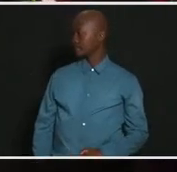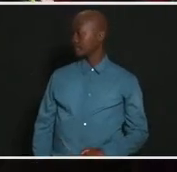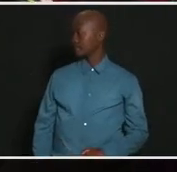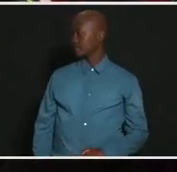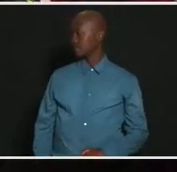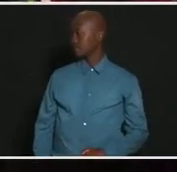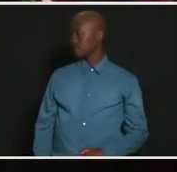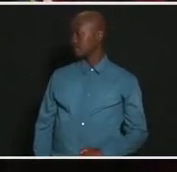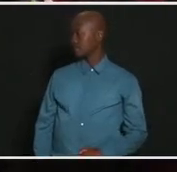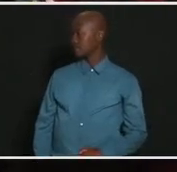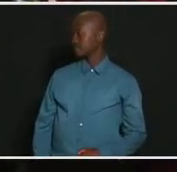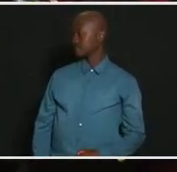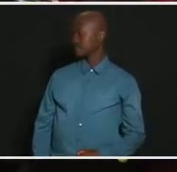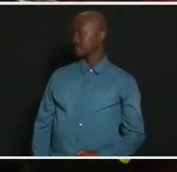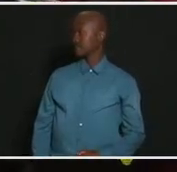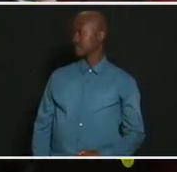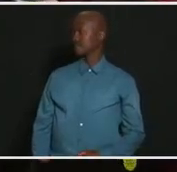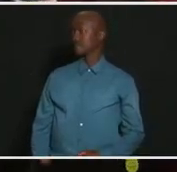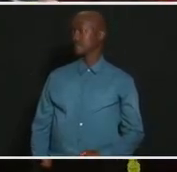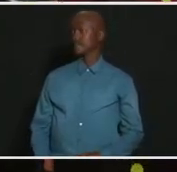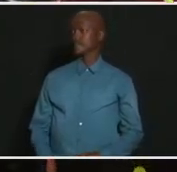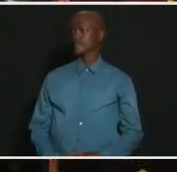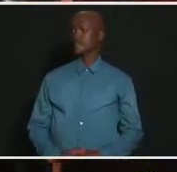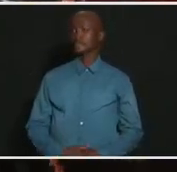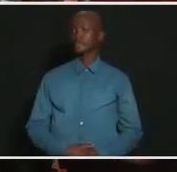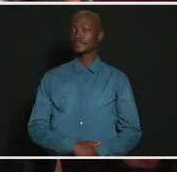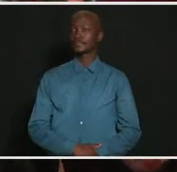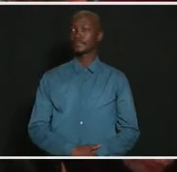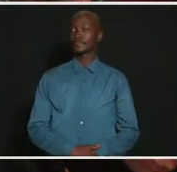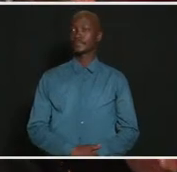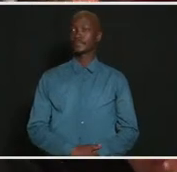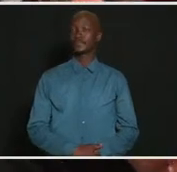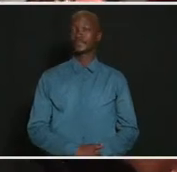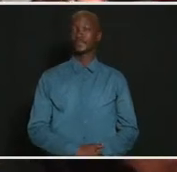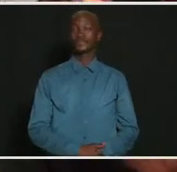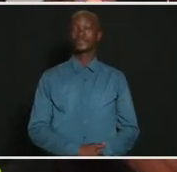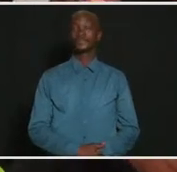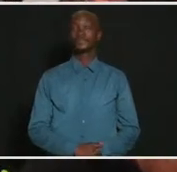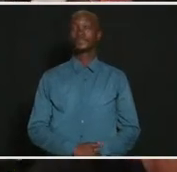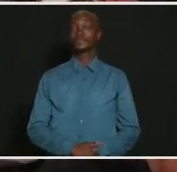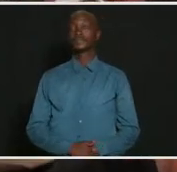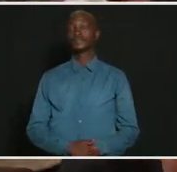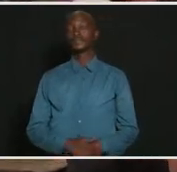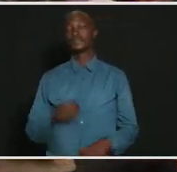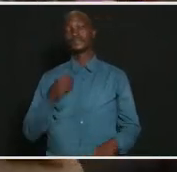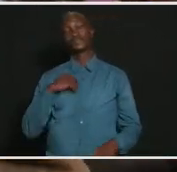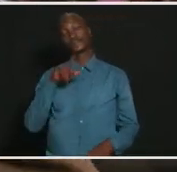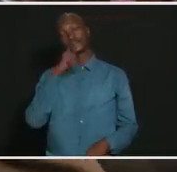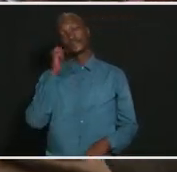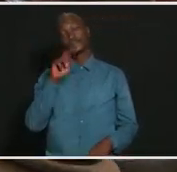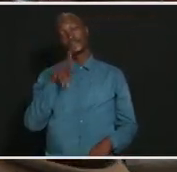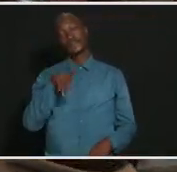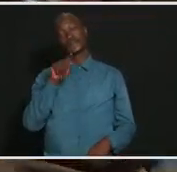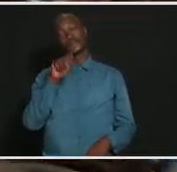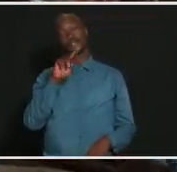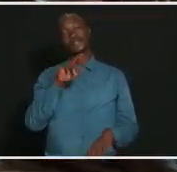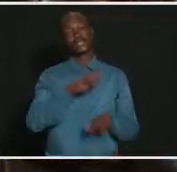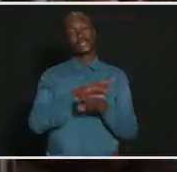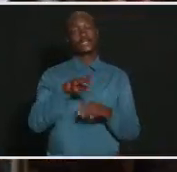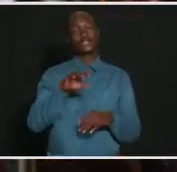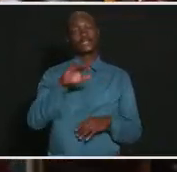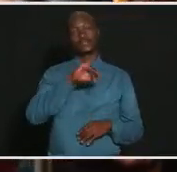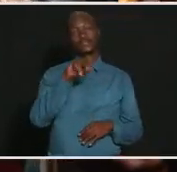can I go ahead good afternoon my name is Patrick Zulu